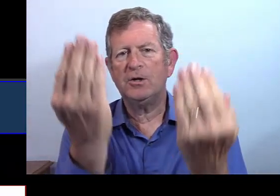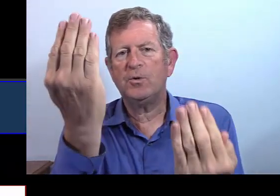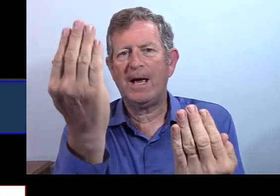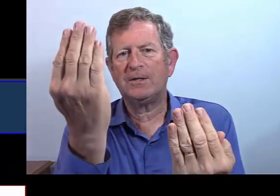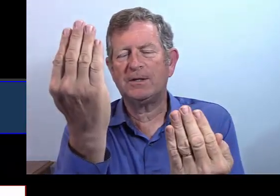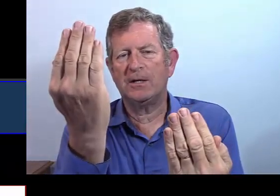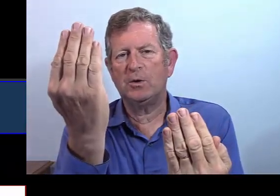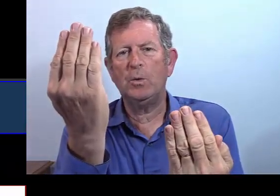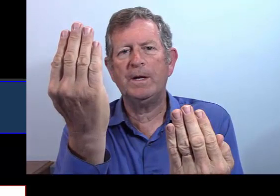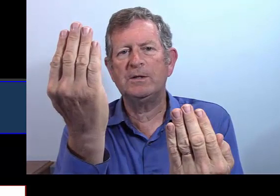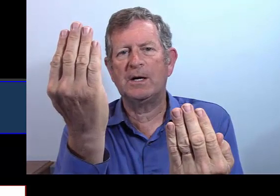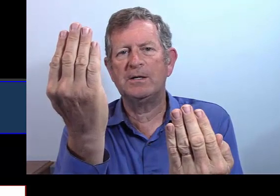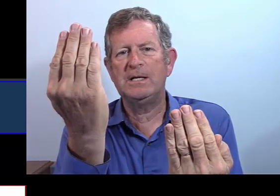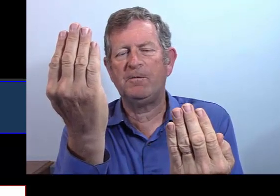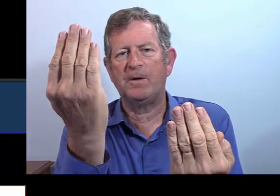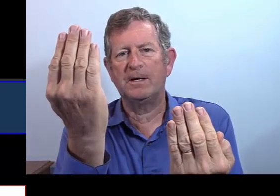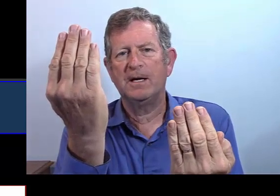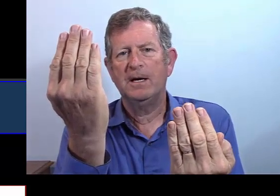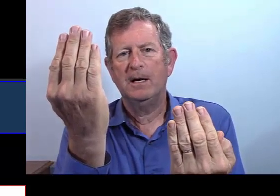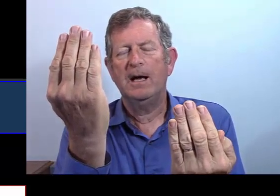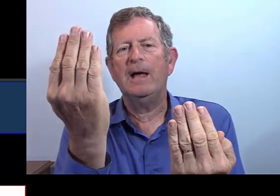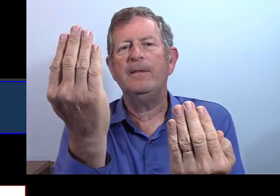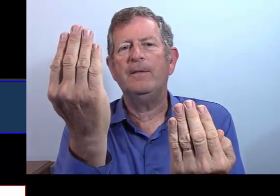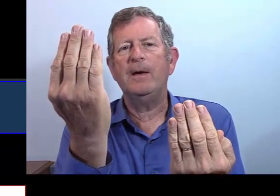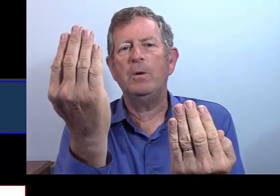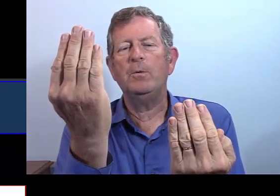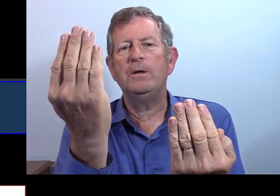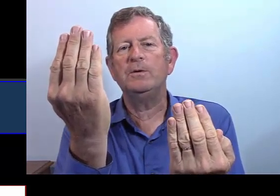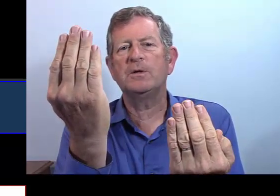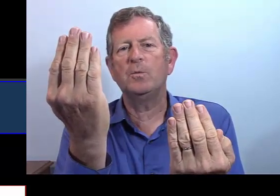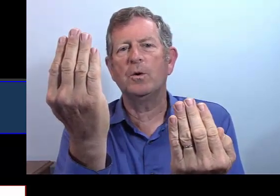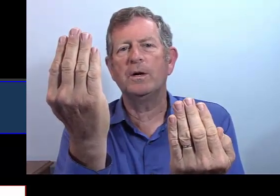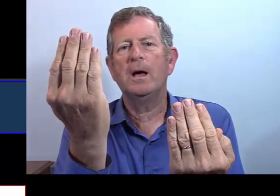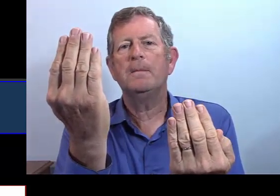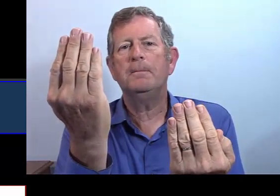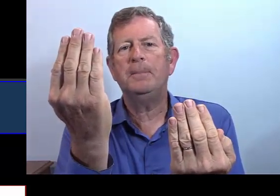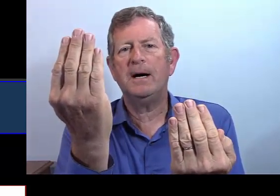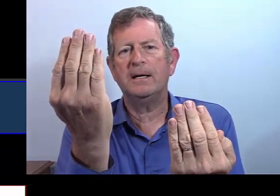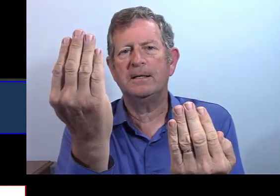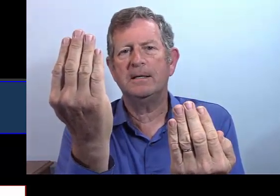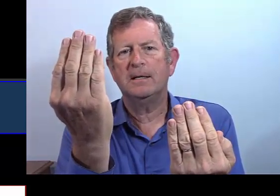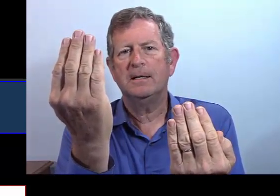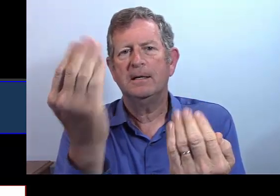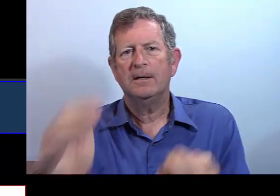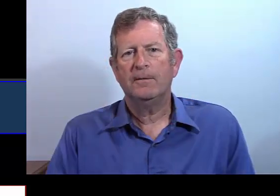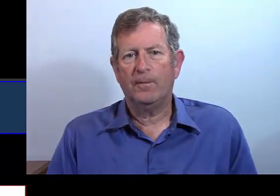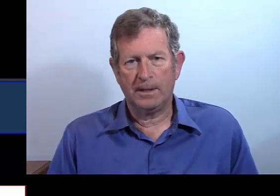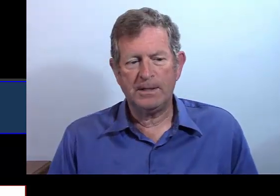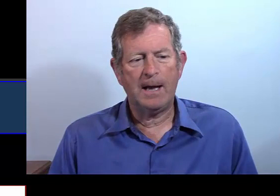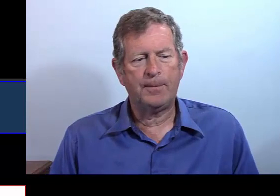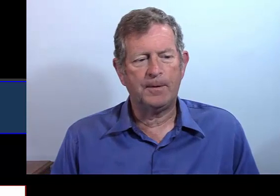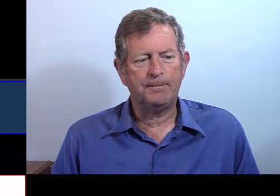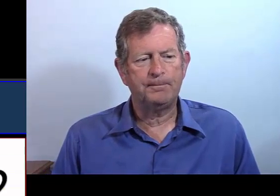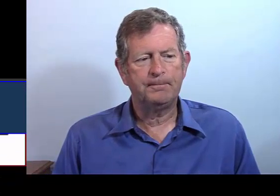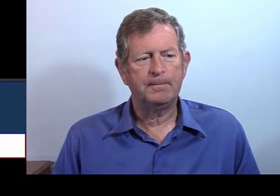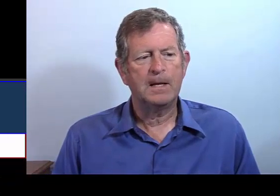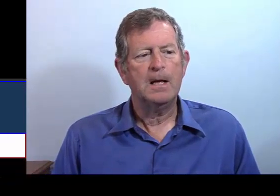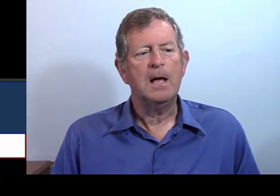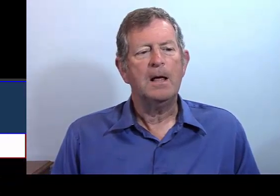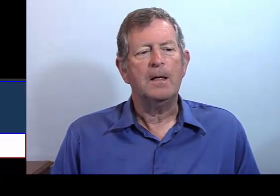is contrasting two things that are different, and that we will use the word but. For